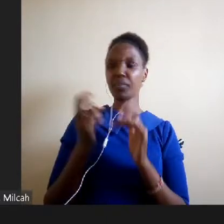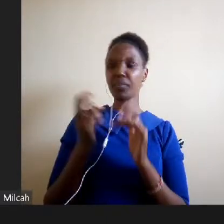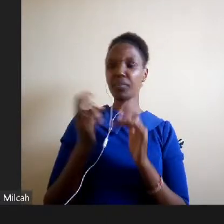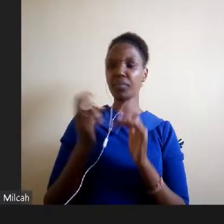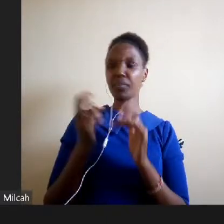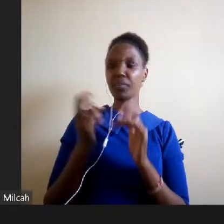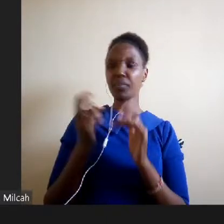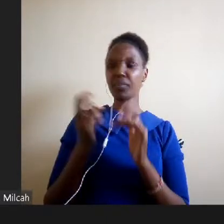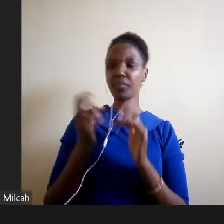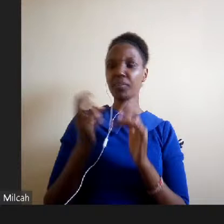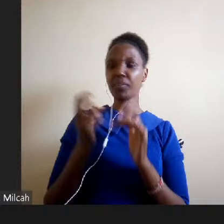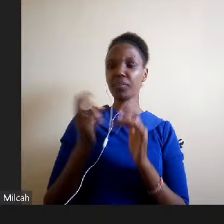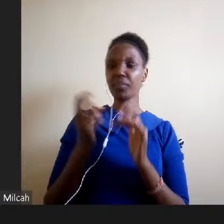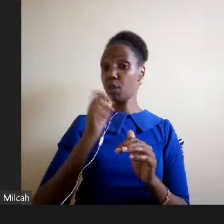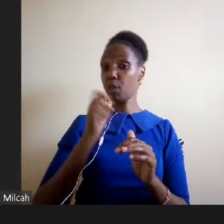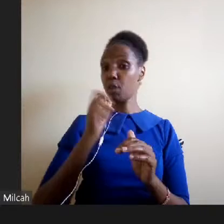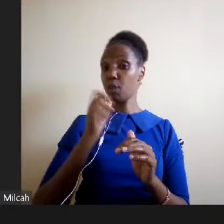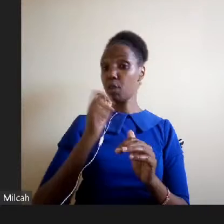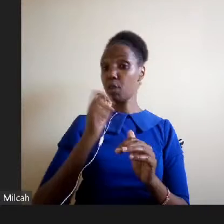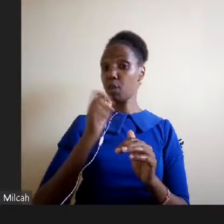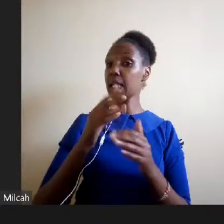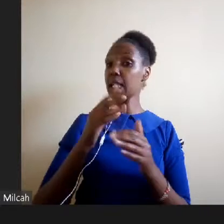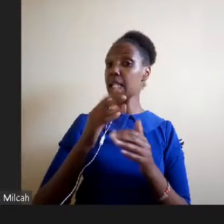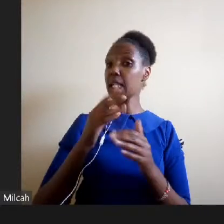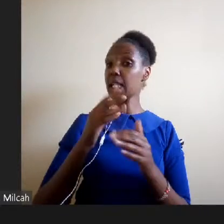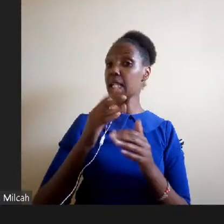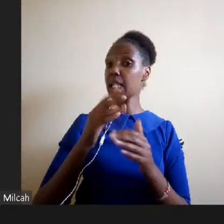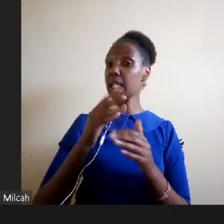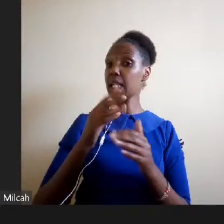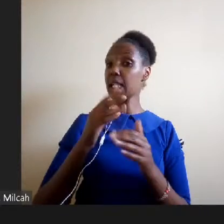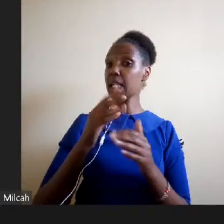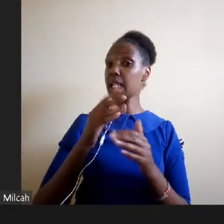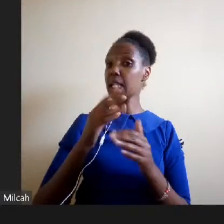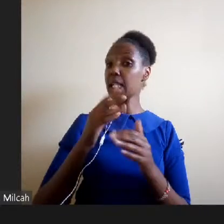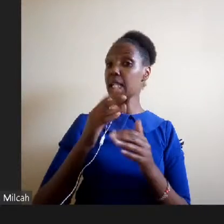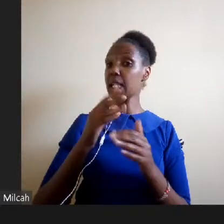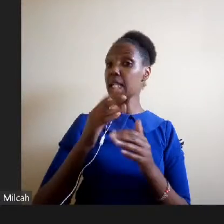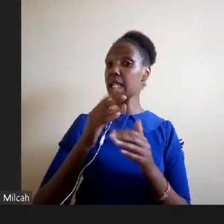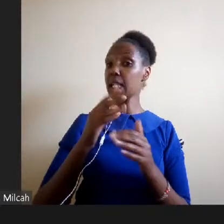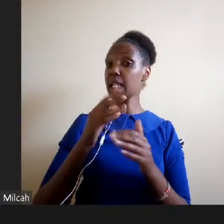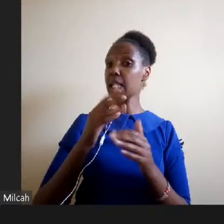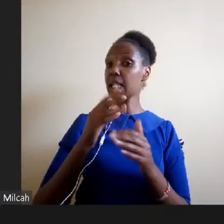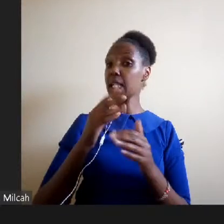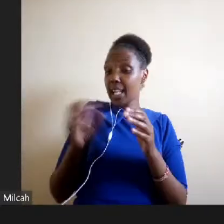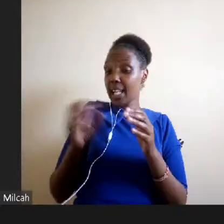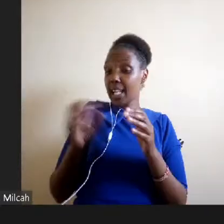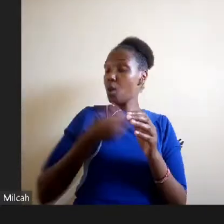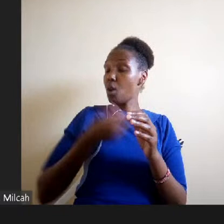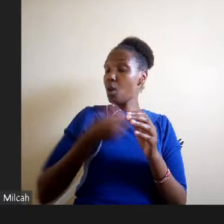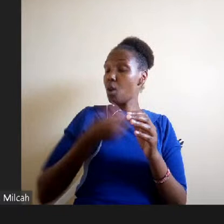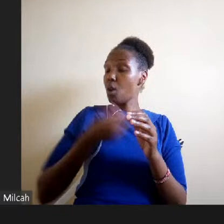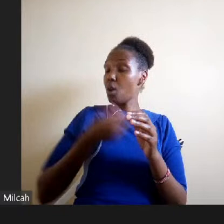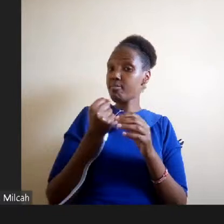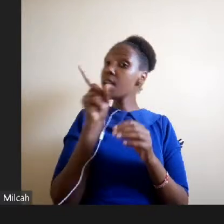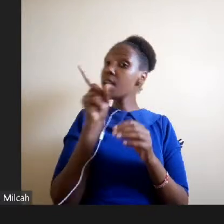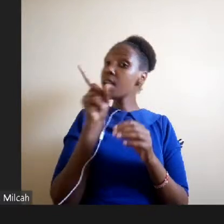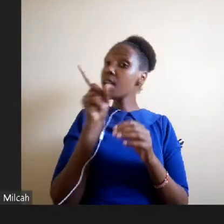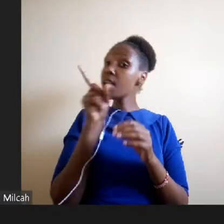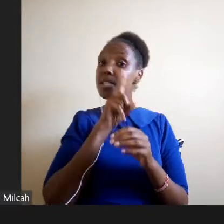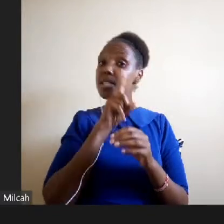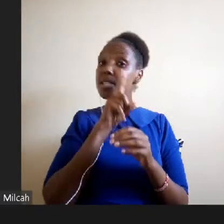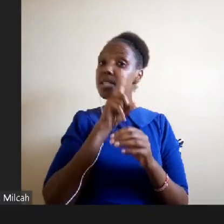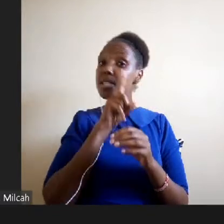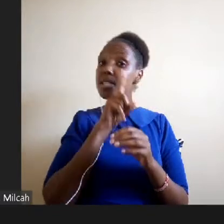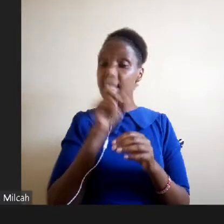time we have heard about online grooming, and we need to be able to start having our children understand the risks of stranger danger.